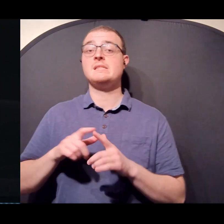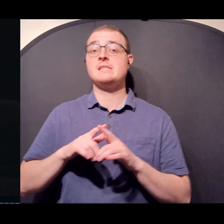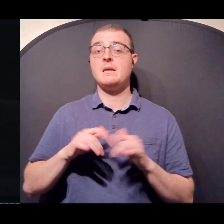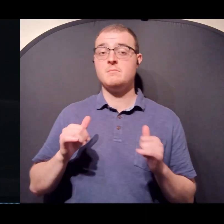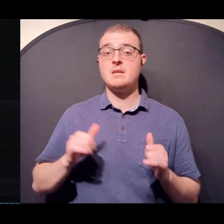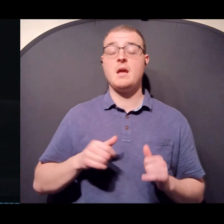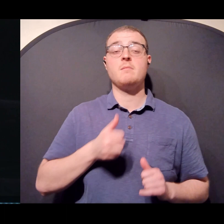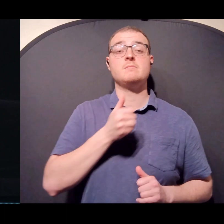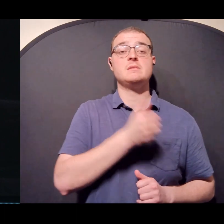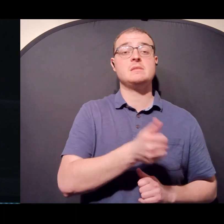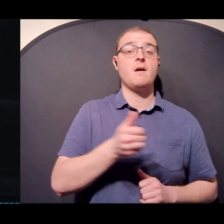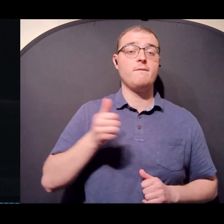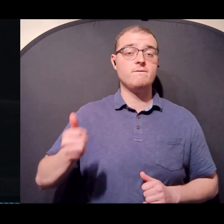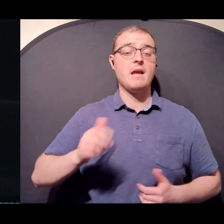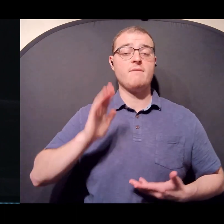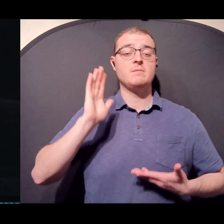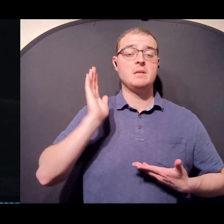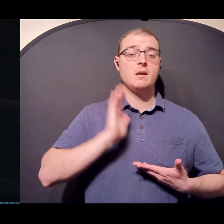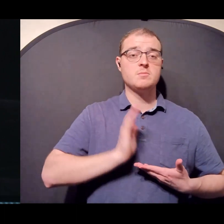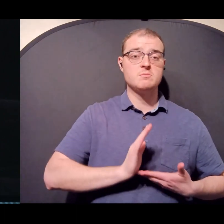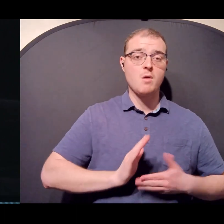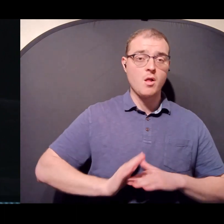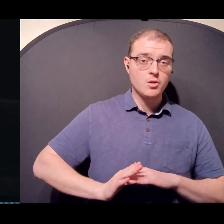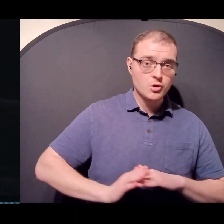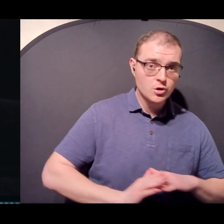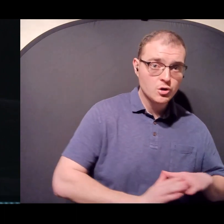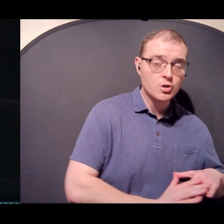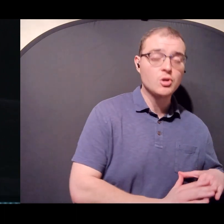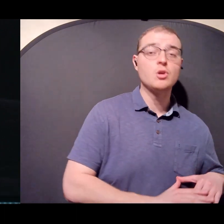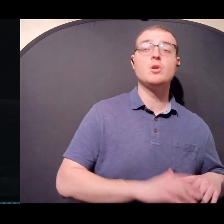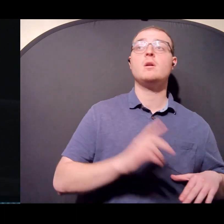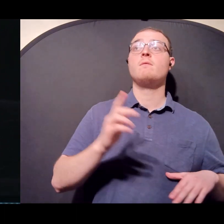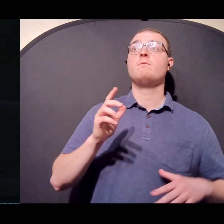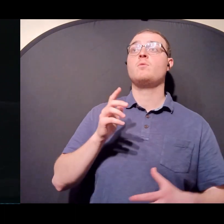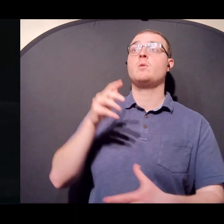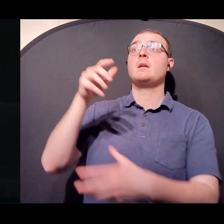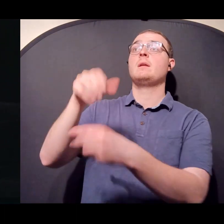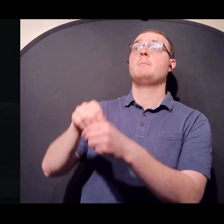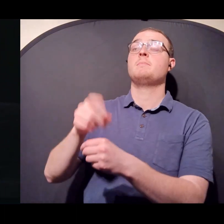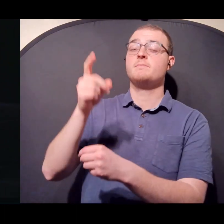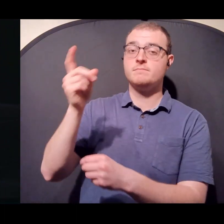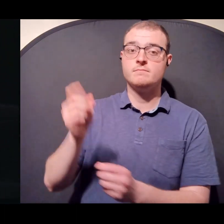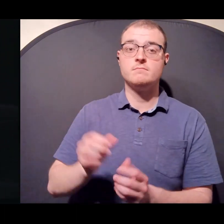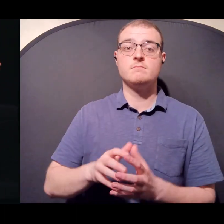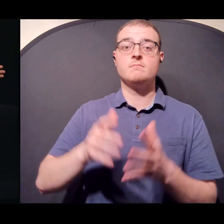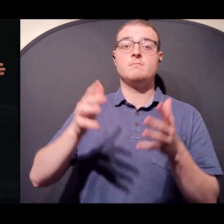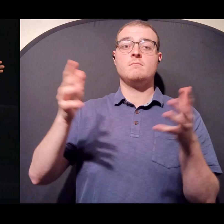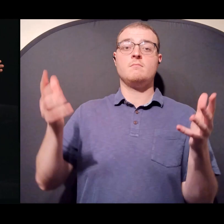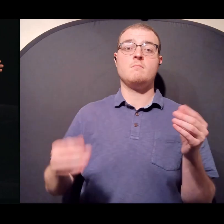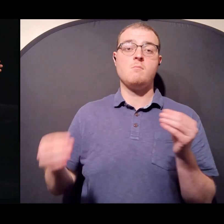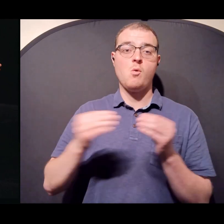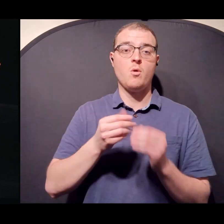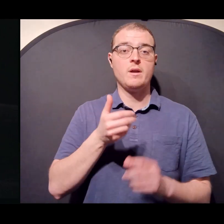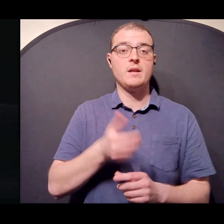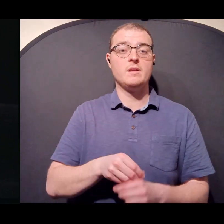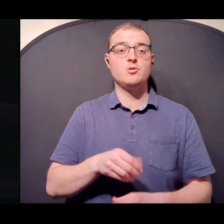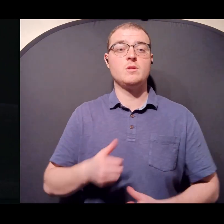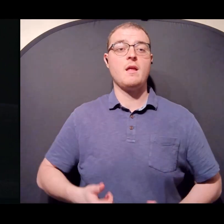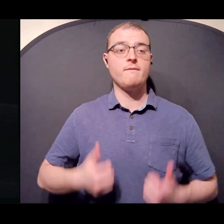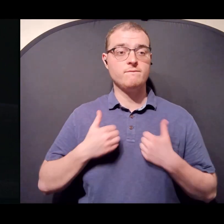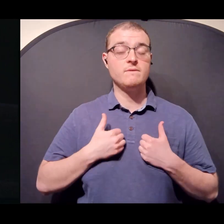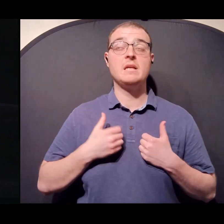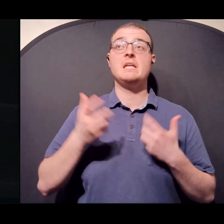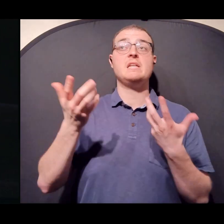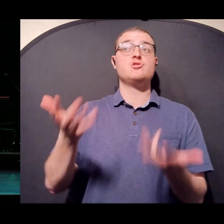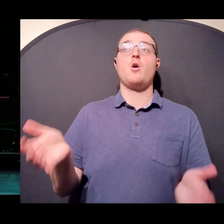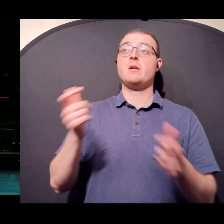smaller on your faith journey so that he can become greater. He's already great, but he wants to be